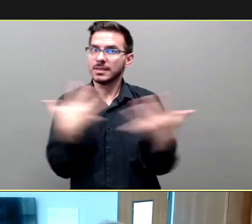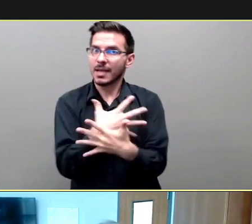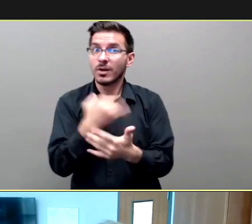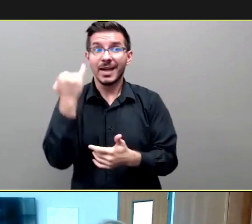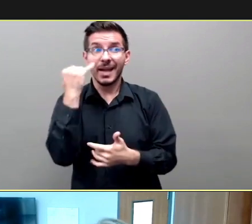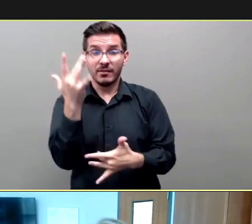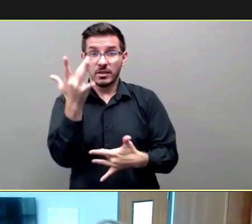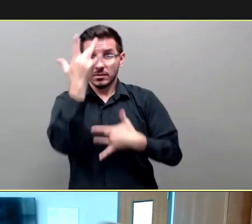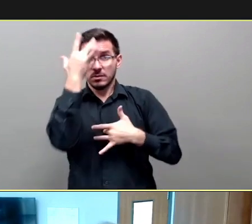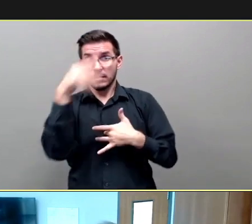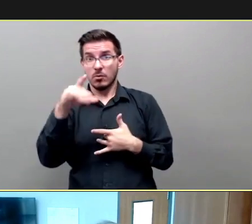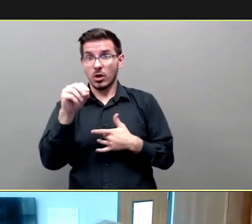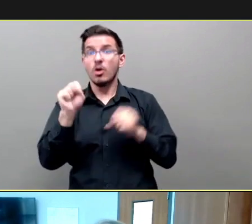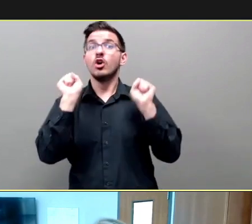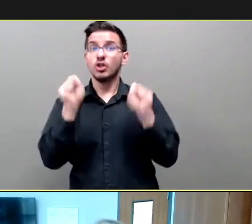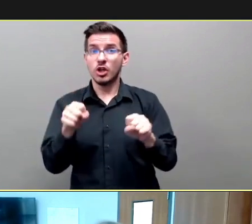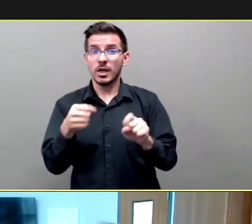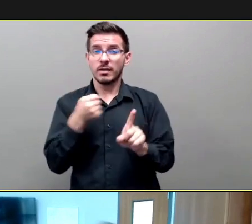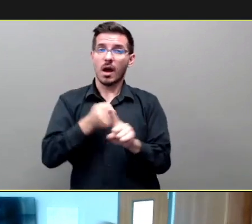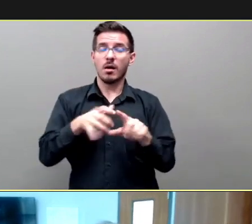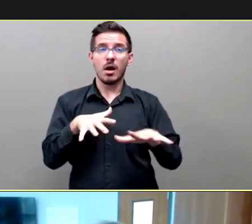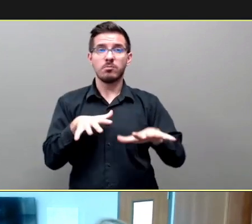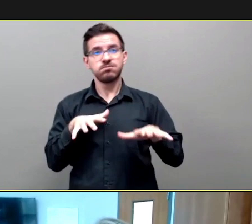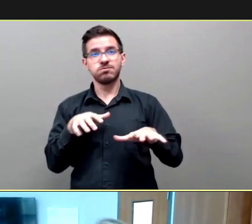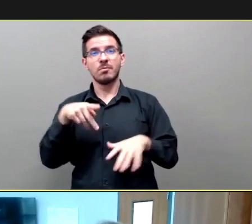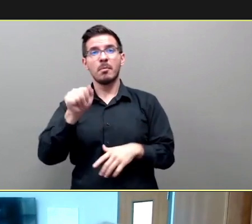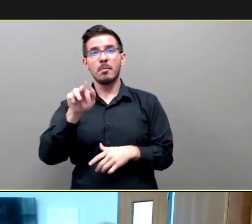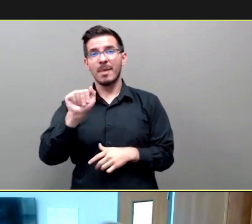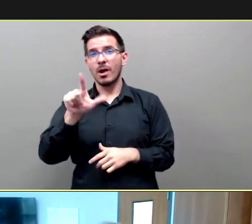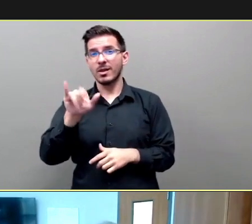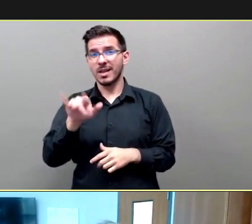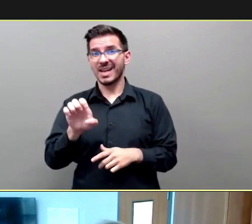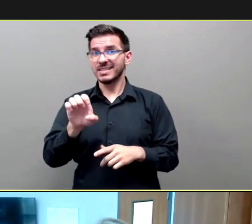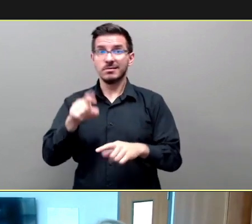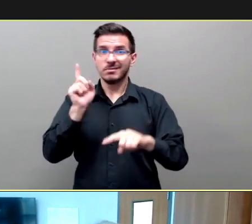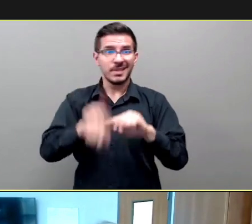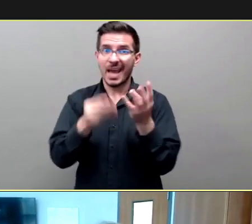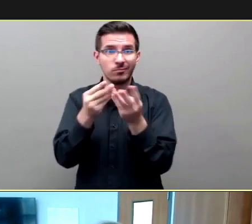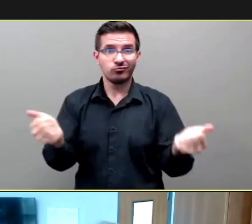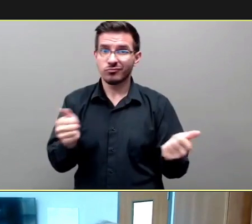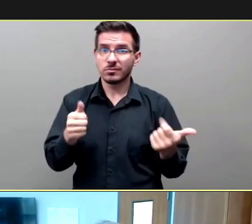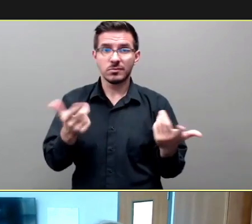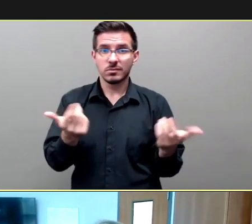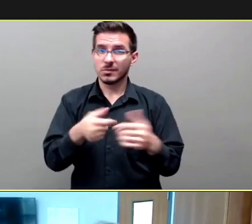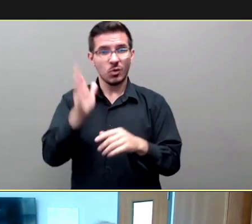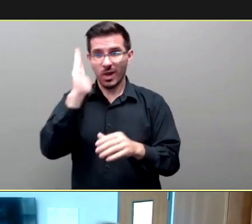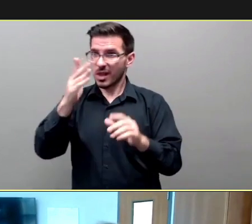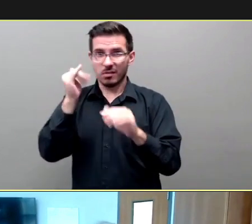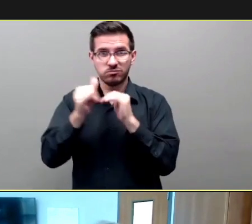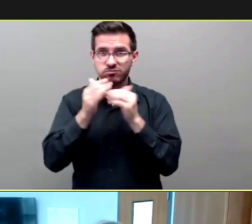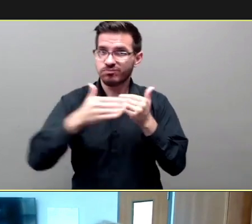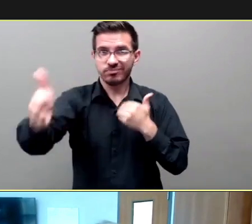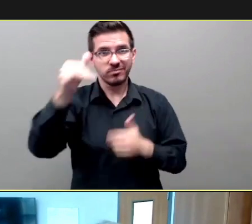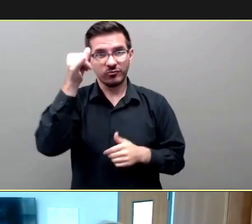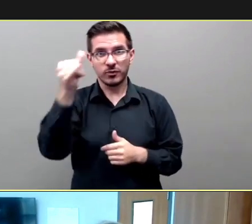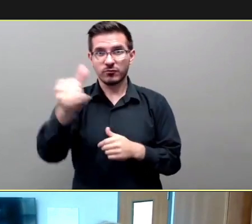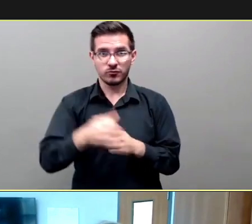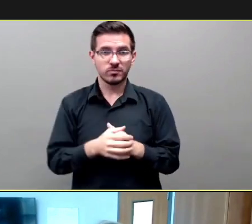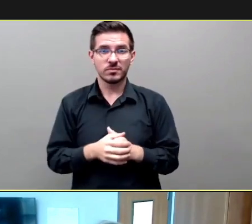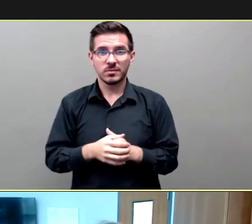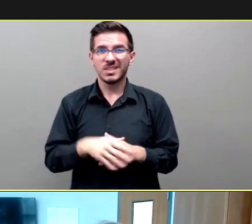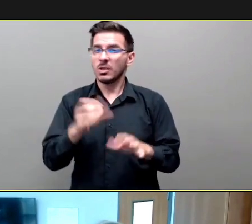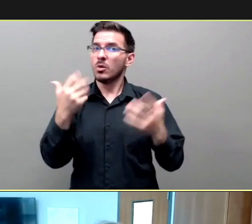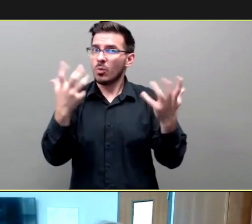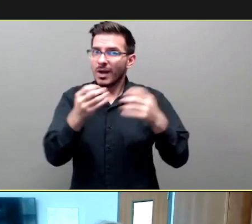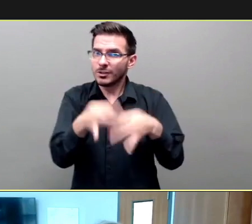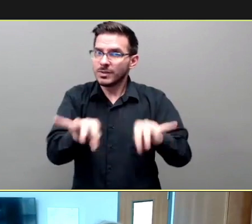you could get paralyzed, and it's incurable. So you really want to get our kids vaccinated right now. And so I think that's